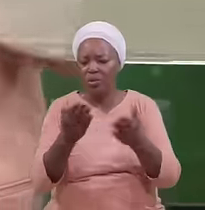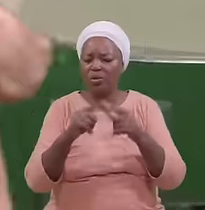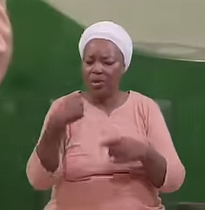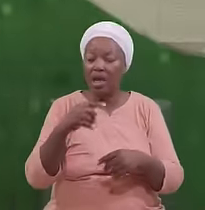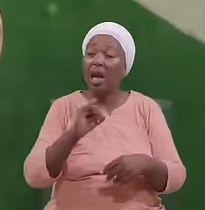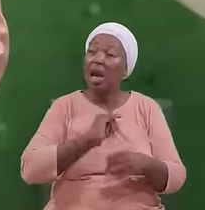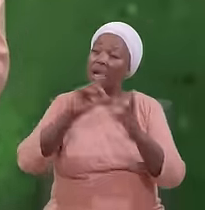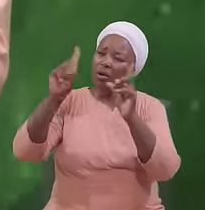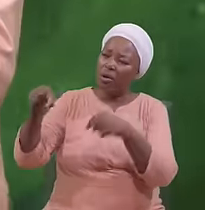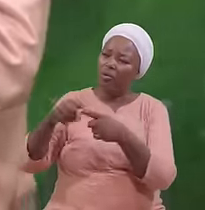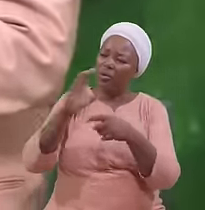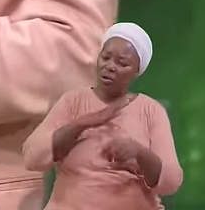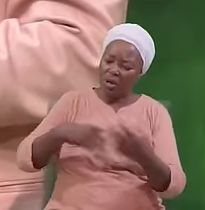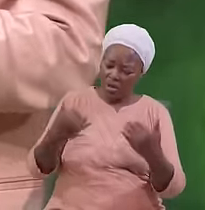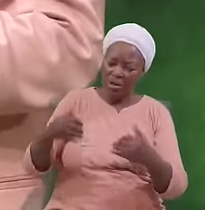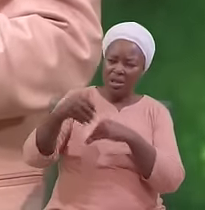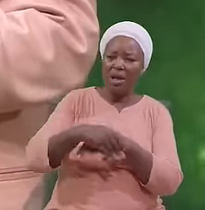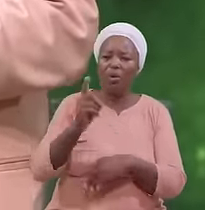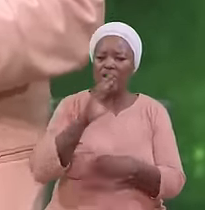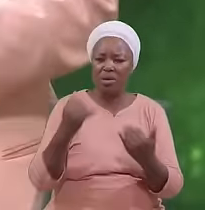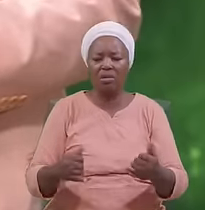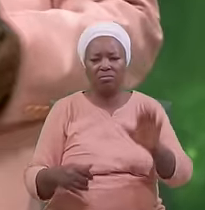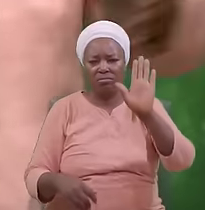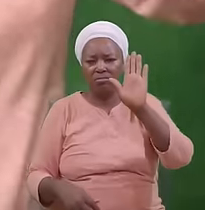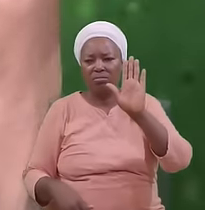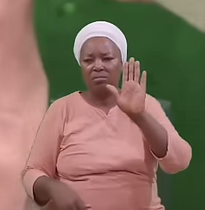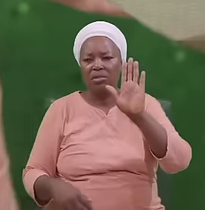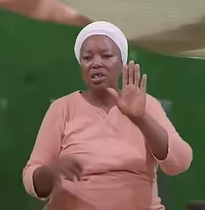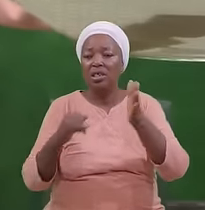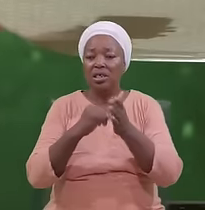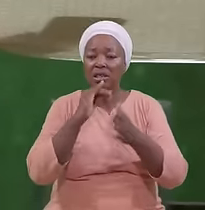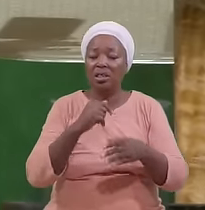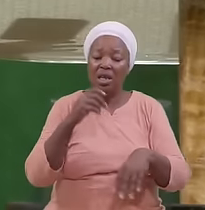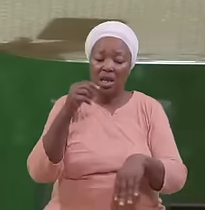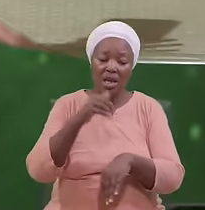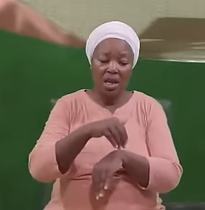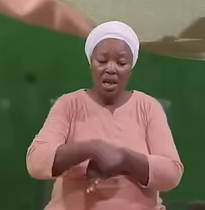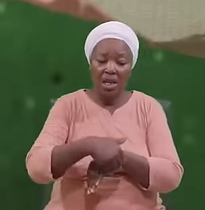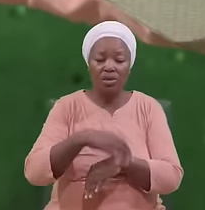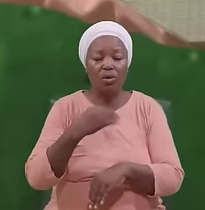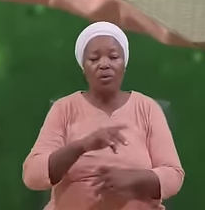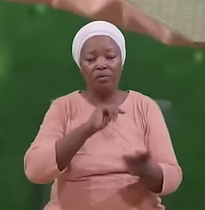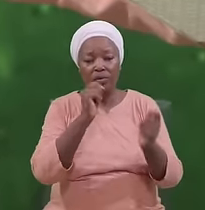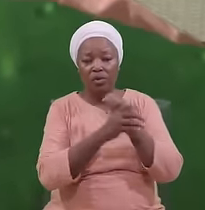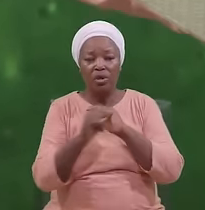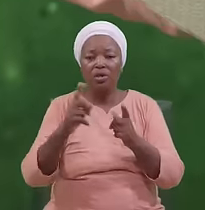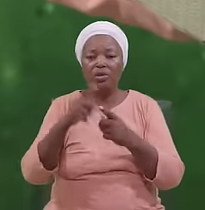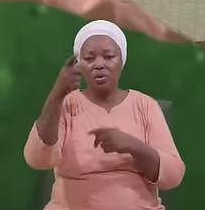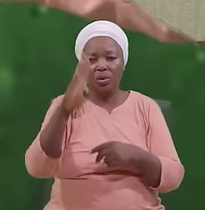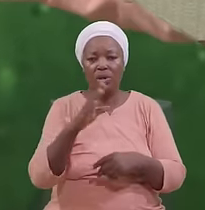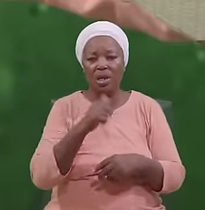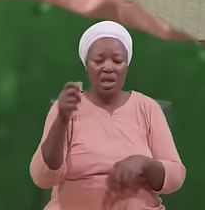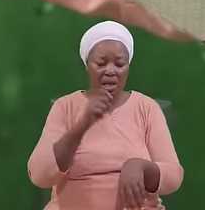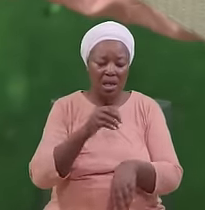tonight. Where are you? Raise up your hand. A night of turning to God, a night of giving yourself